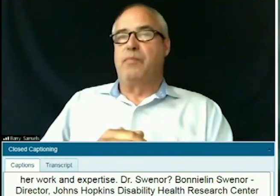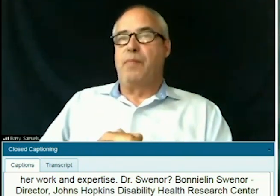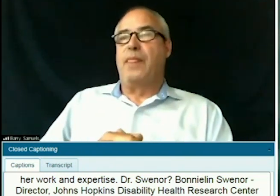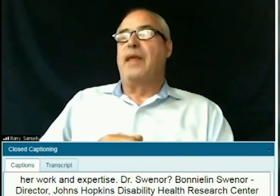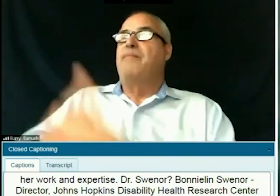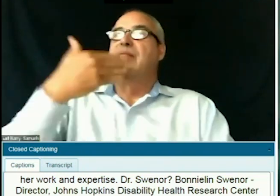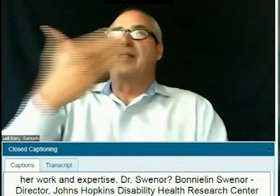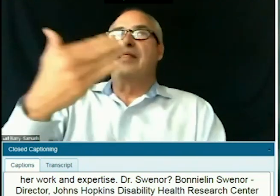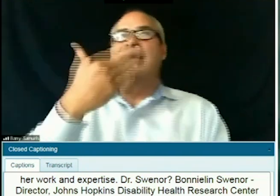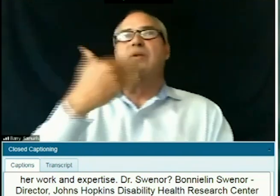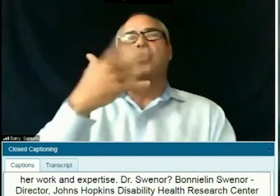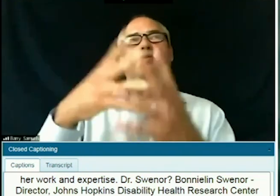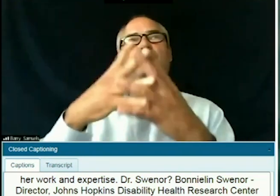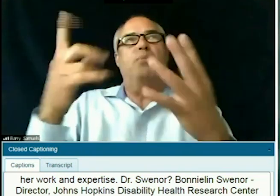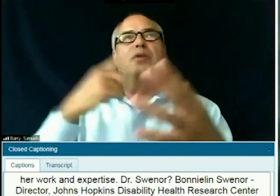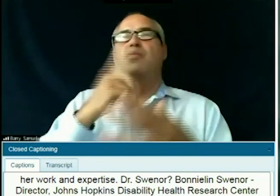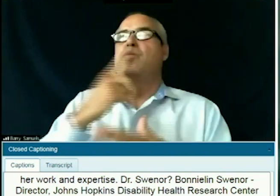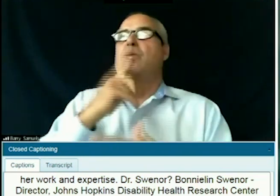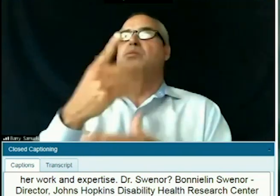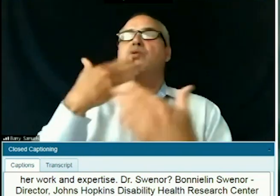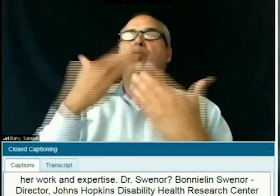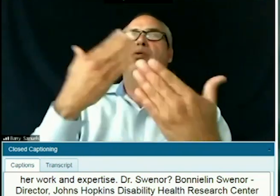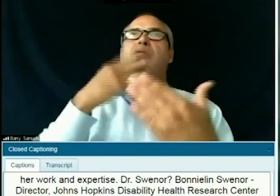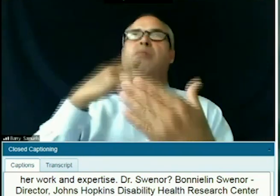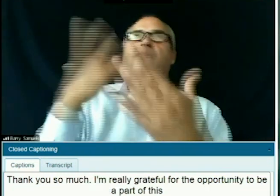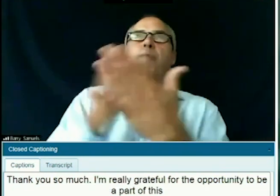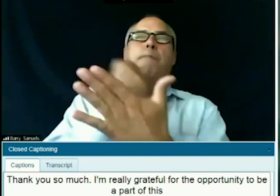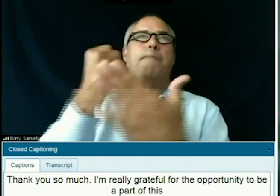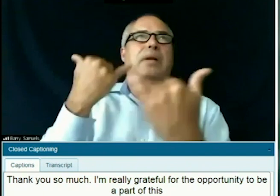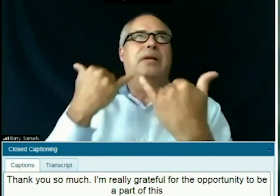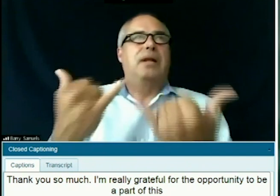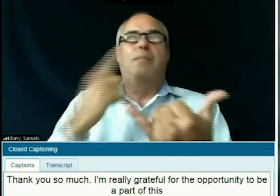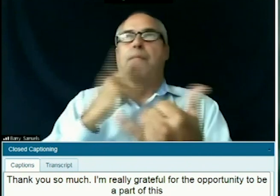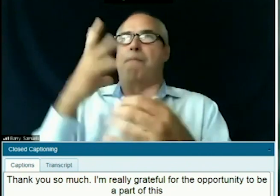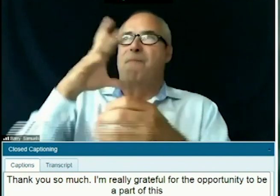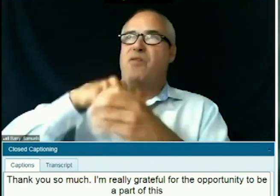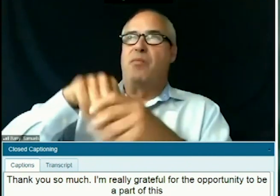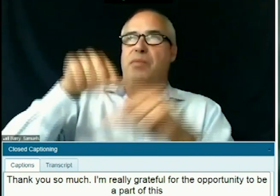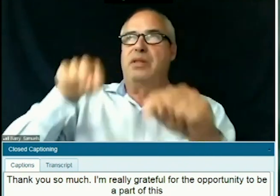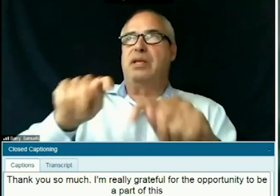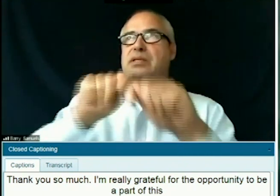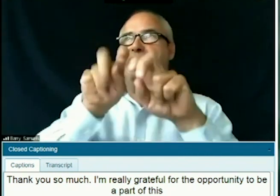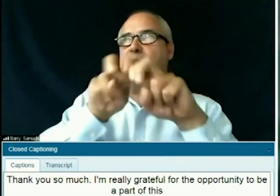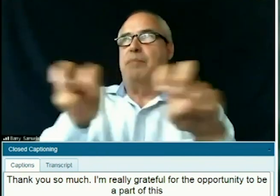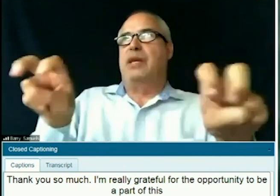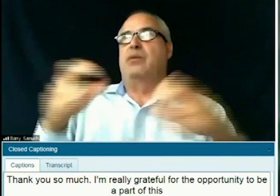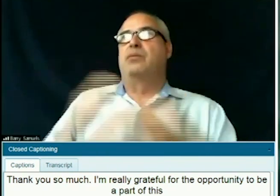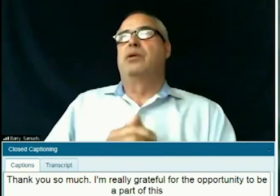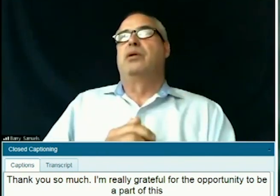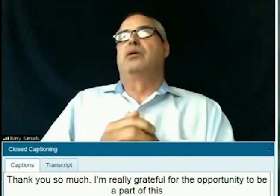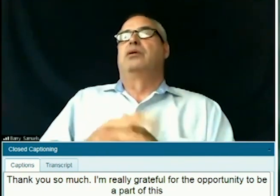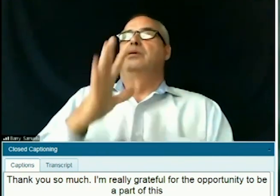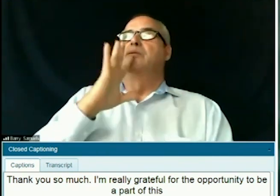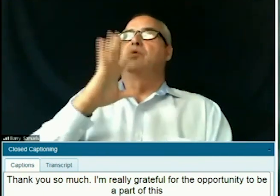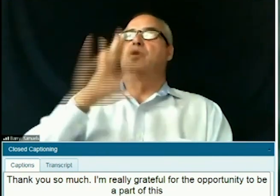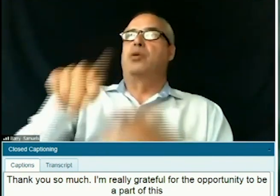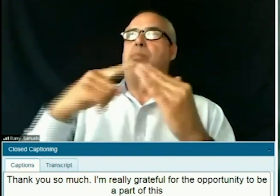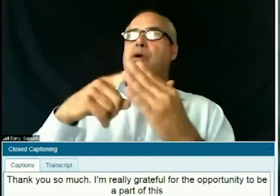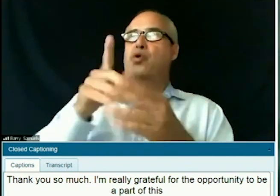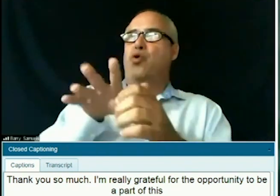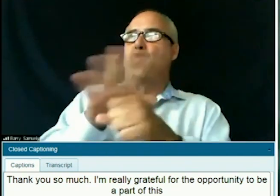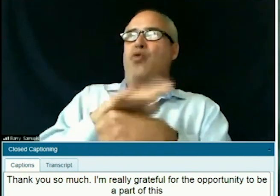Thank you so much. I'm really grateful for the opportunity to be a part of this esteemed panel and talk about